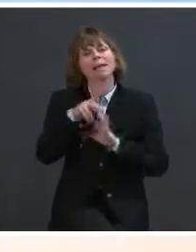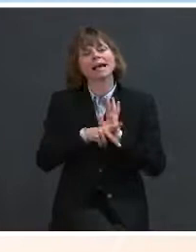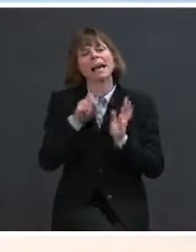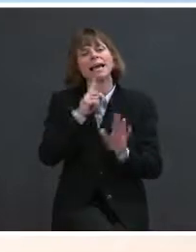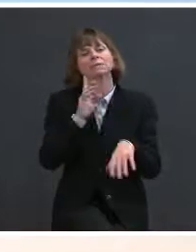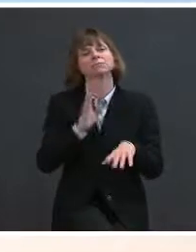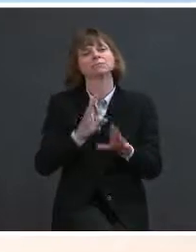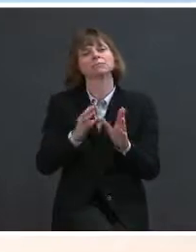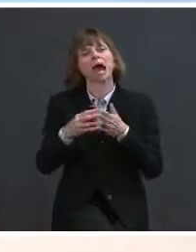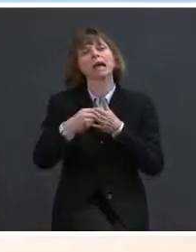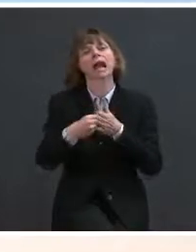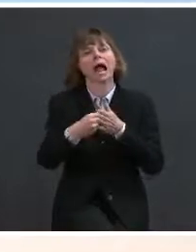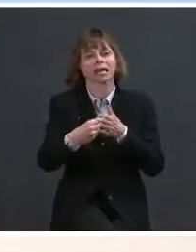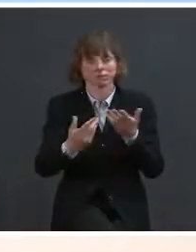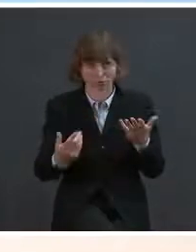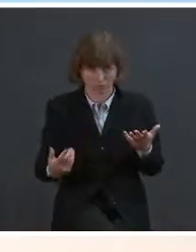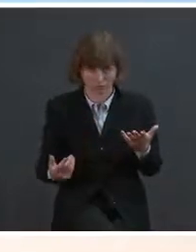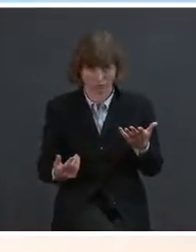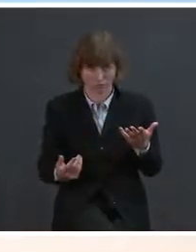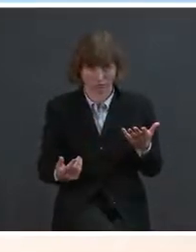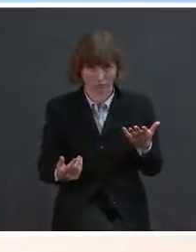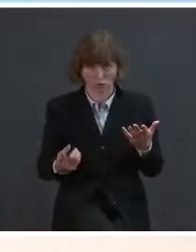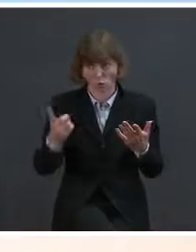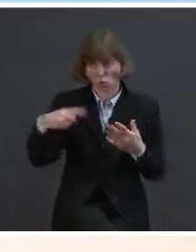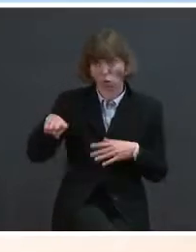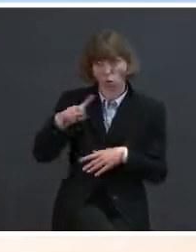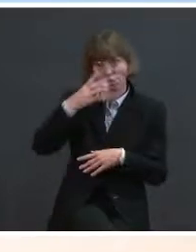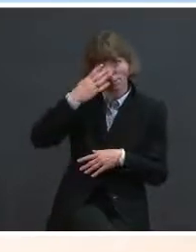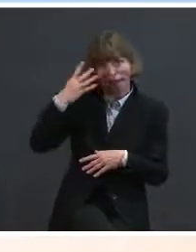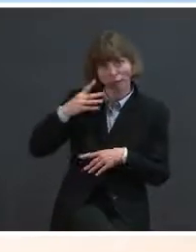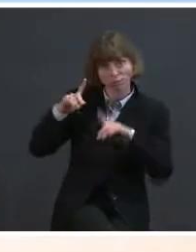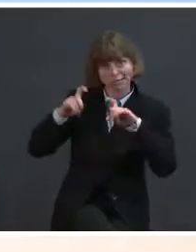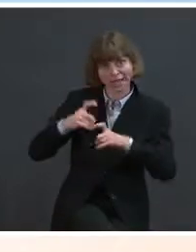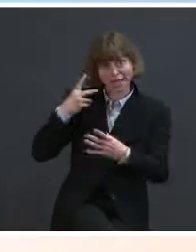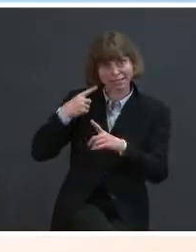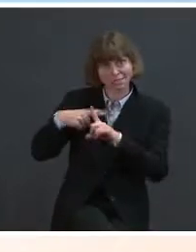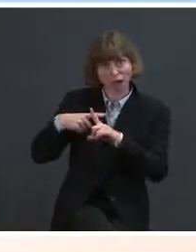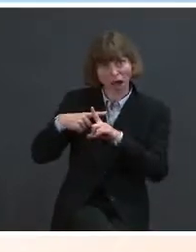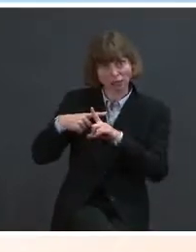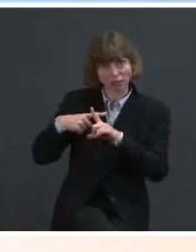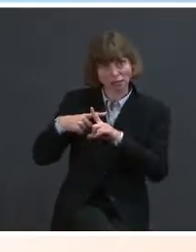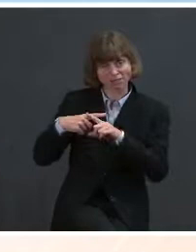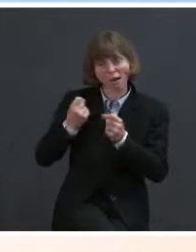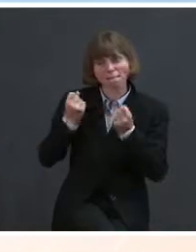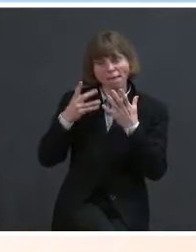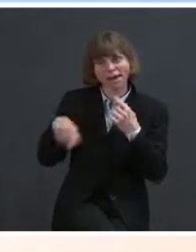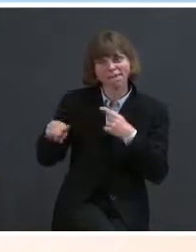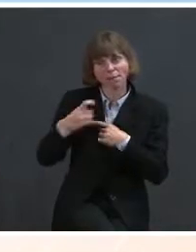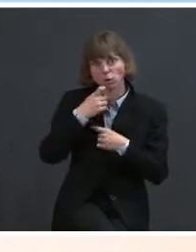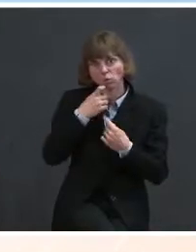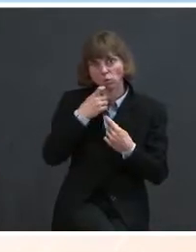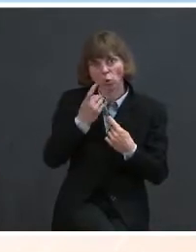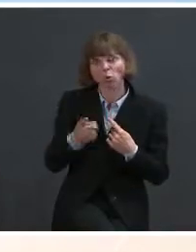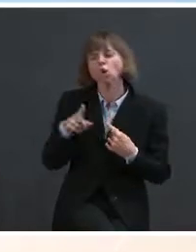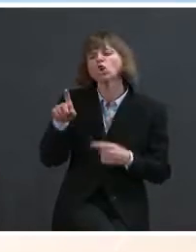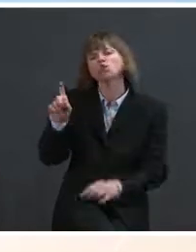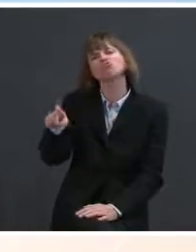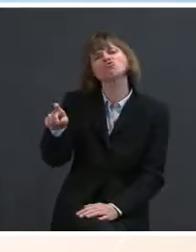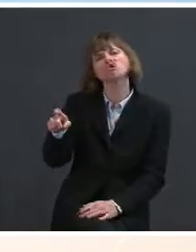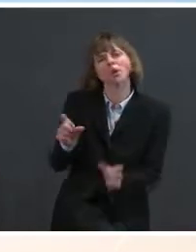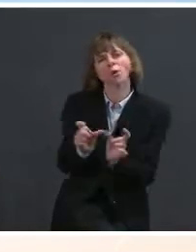that these migrants who test positive, many of them are instructed, you should go and quarantine and